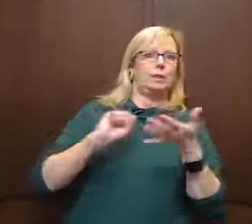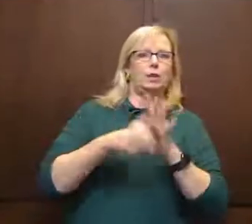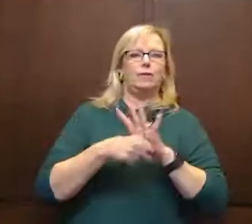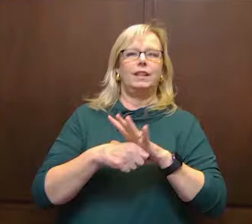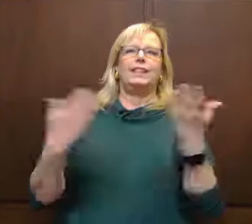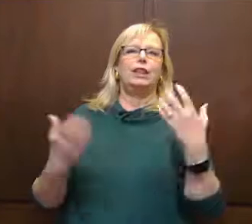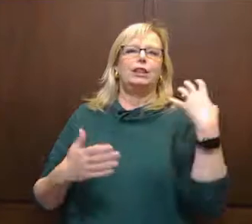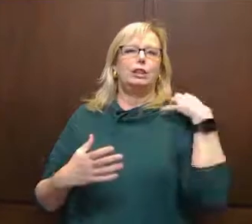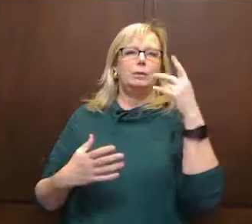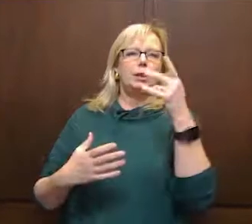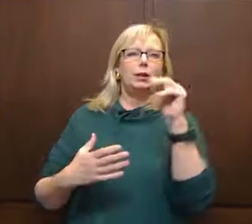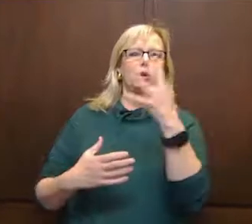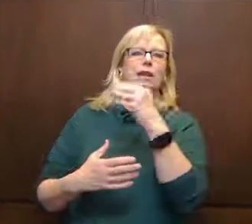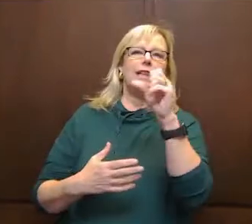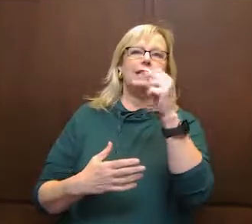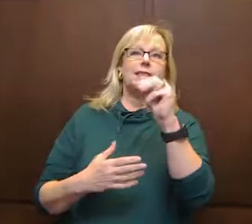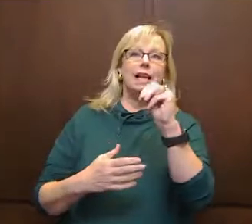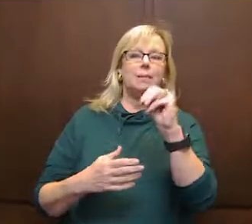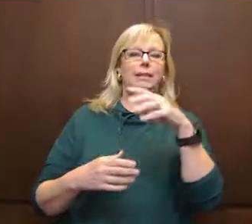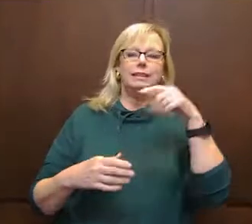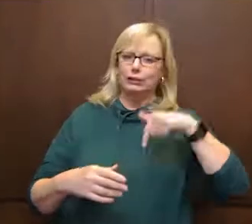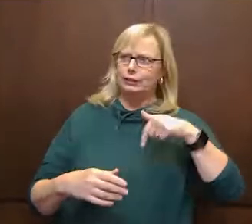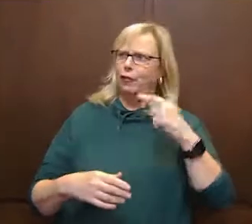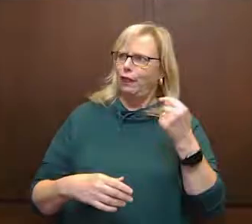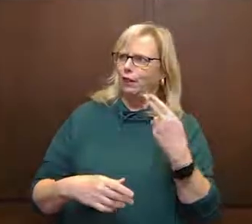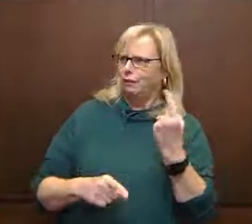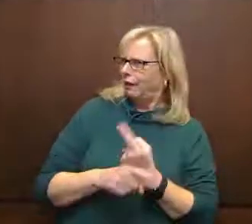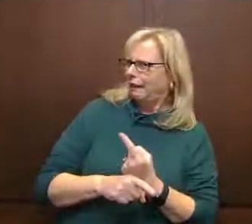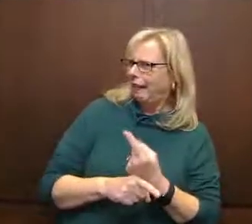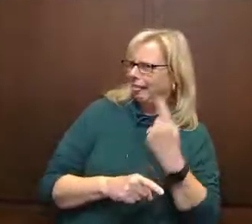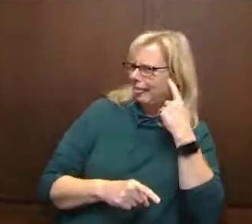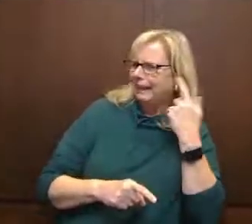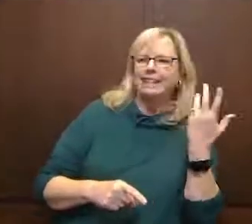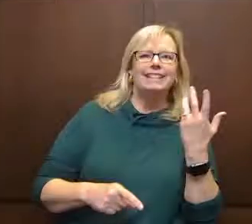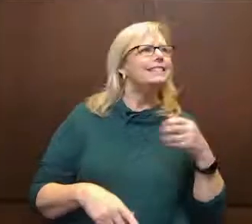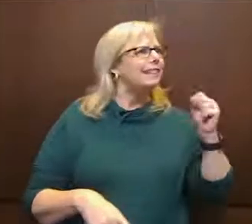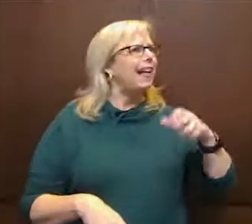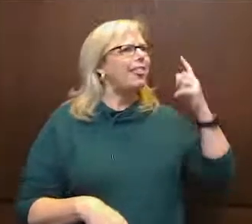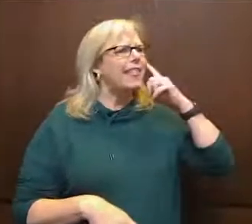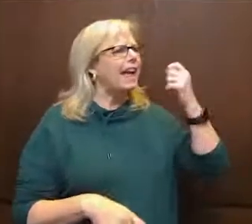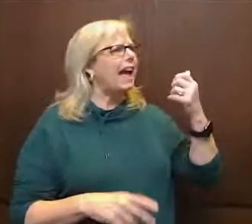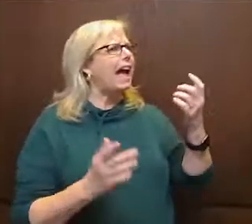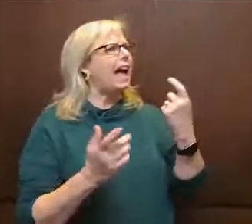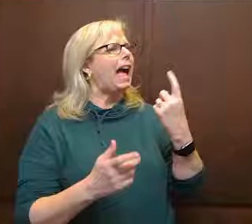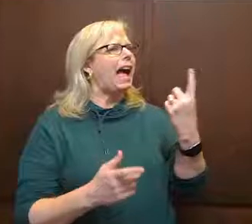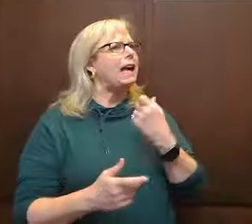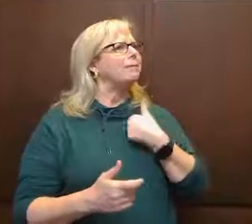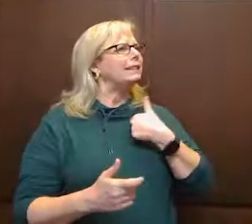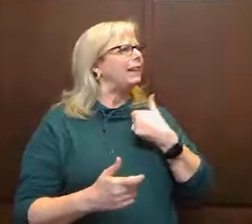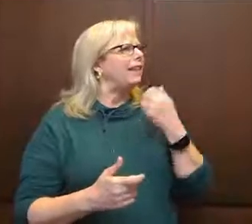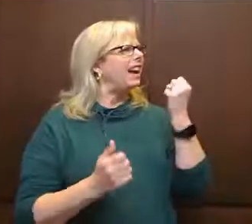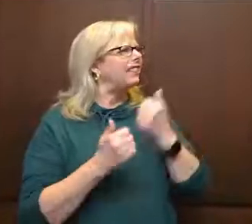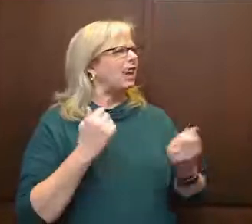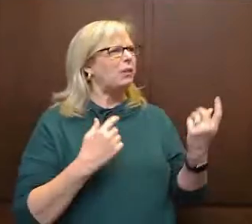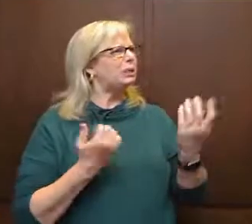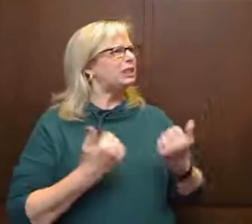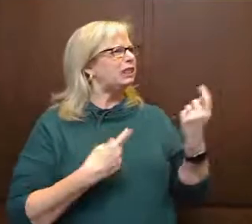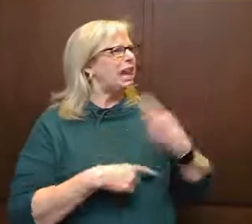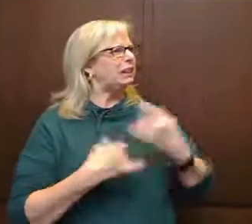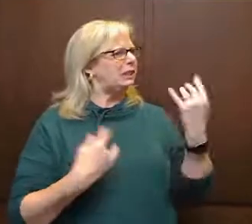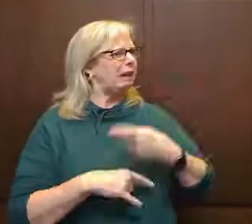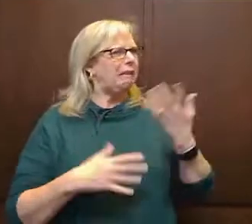Chairman Kern and Sam Behrman. It's Thursday, I believe. I think I ask myself that question every day. Every day. What day is it